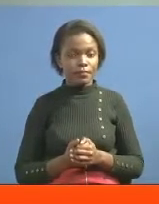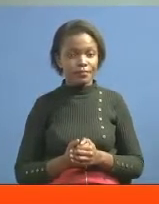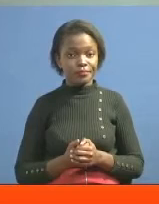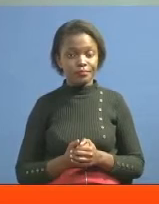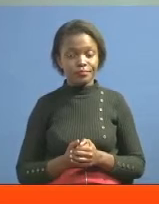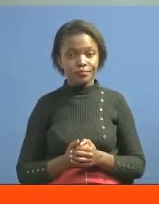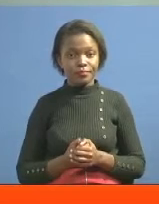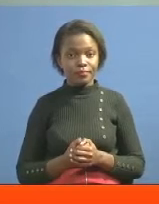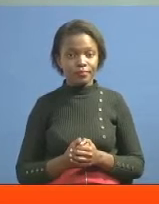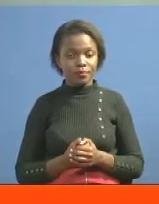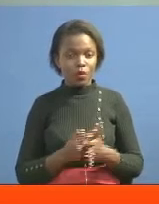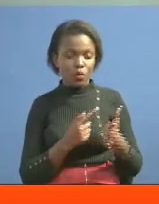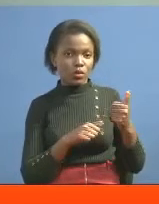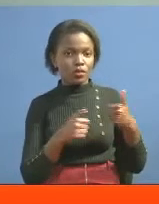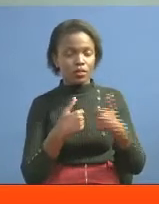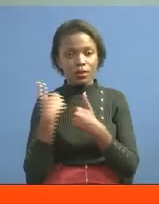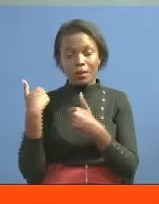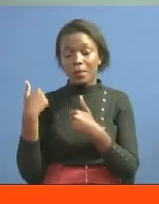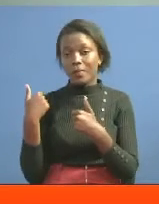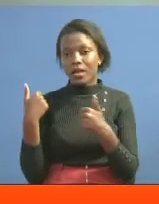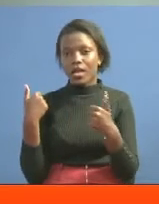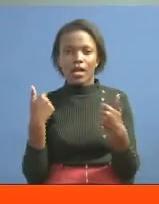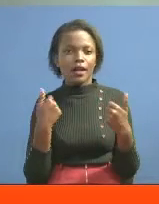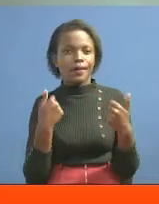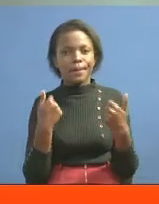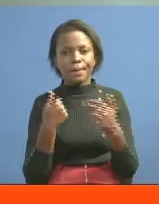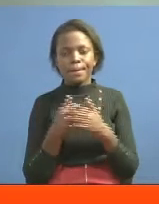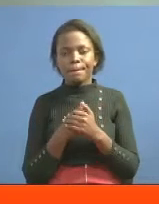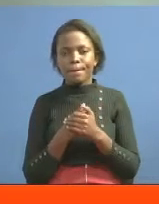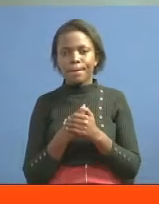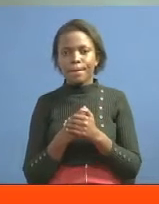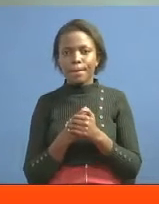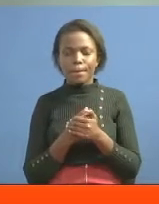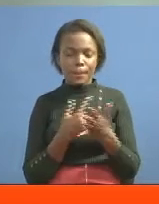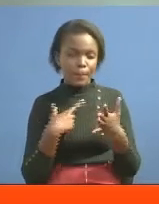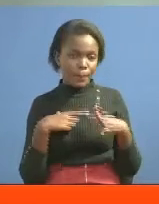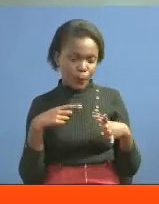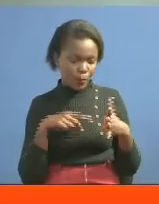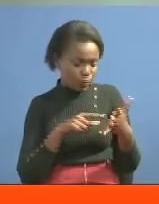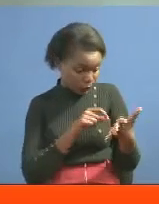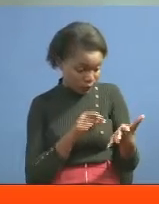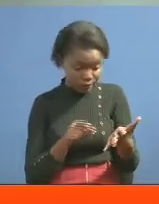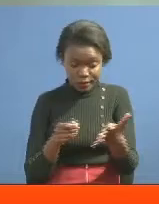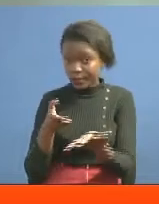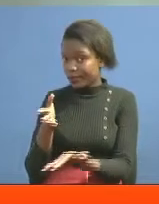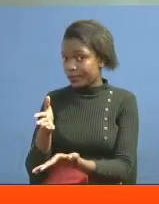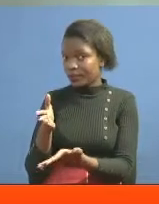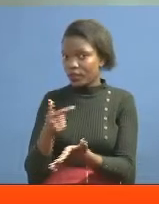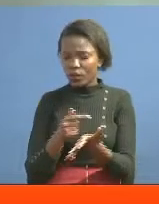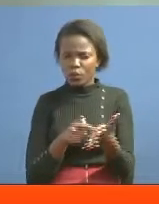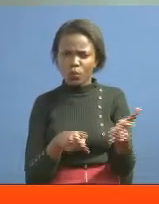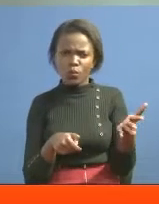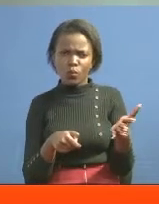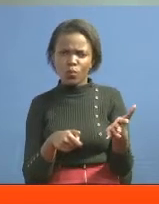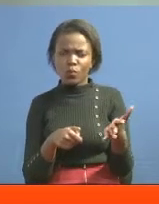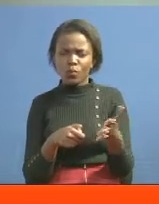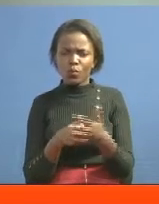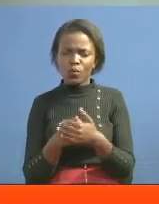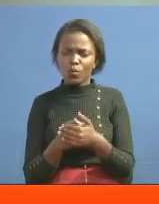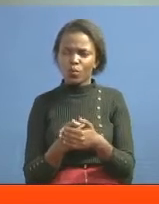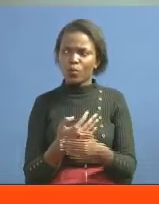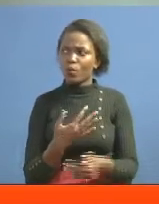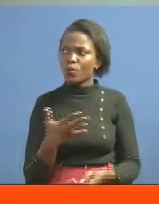following live what's happening. Yeah. And guys are continuing to sign this particular petition. Yeah. What are the